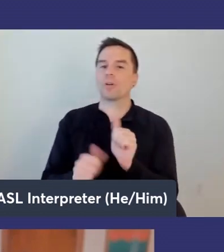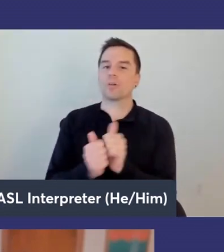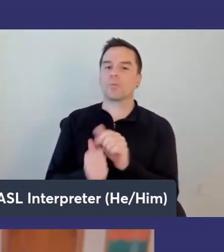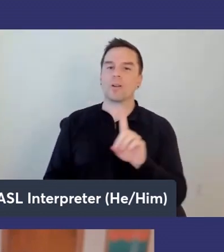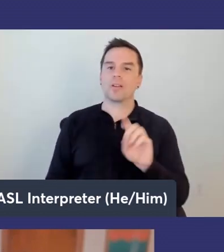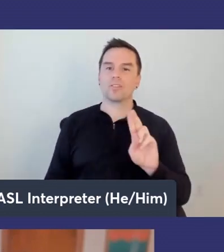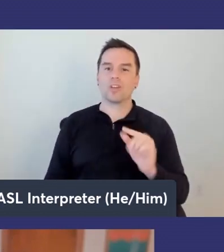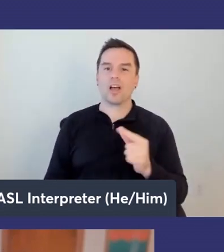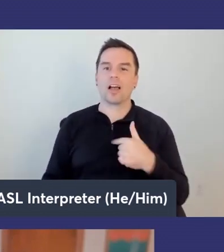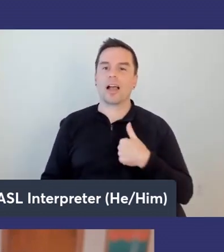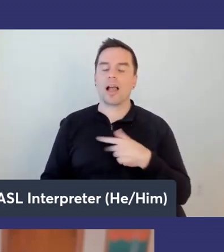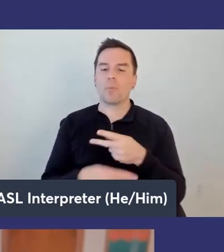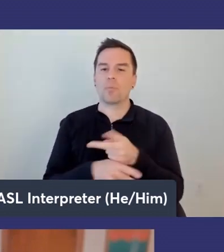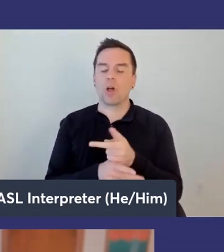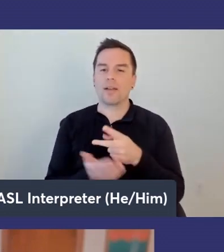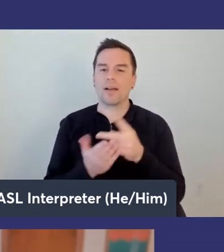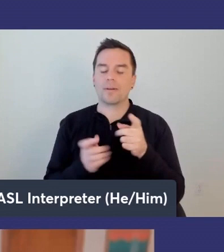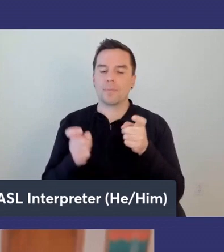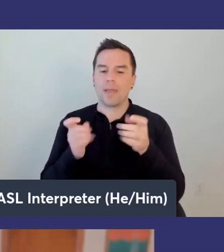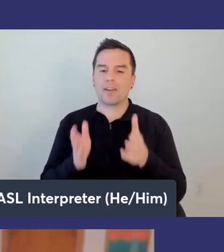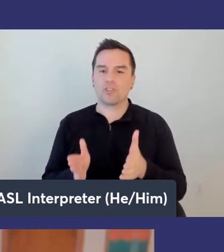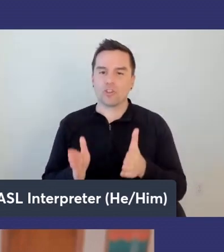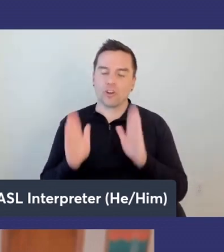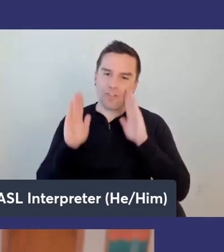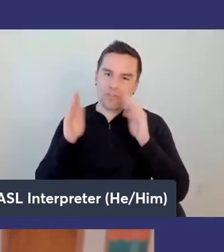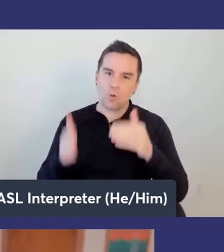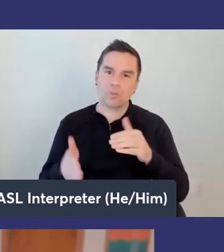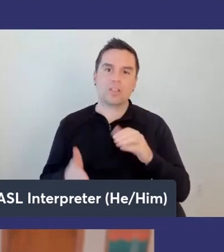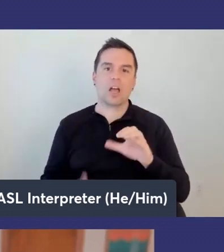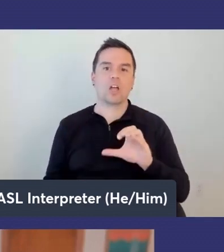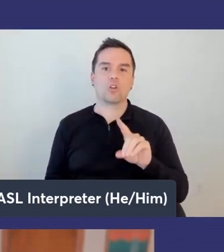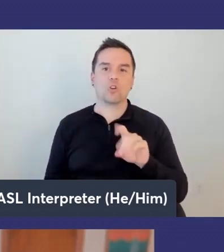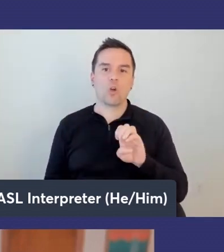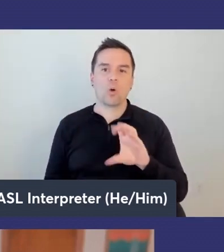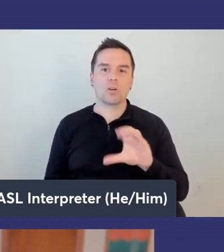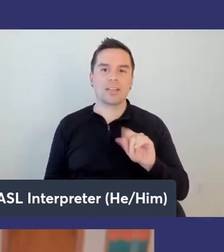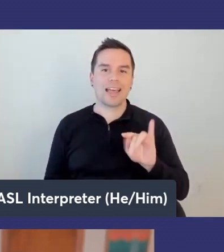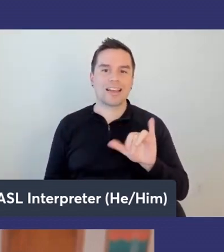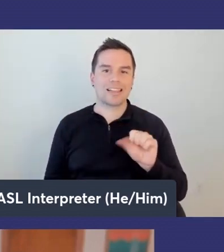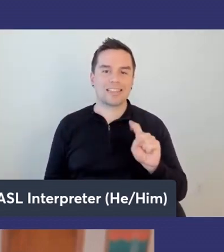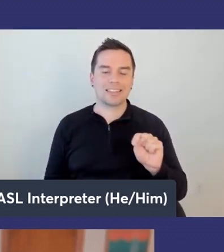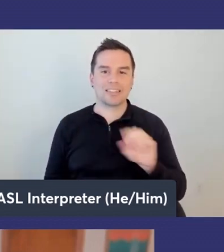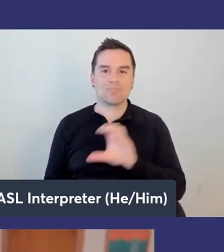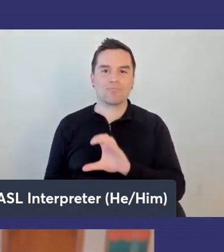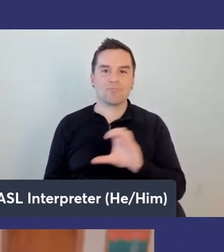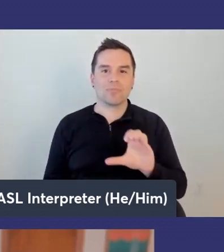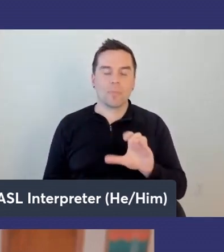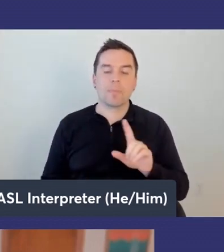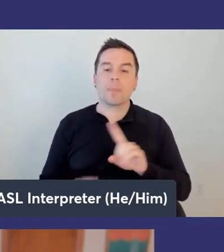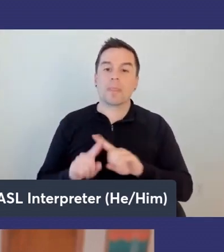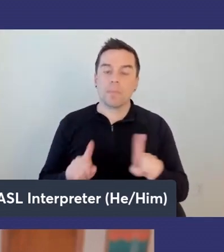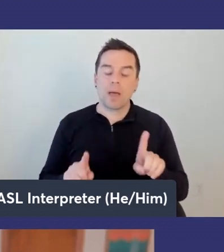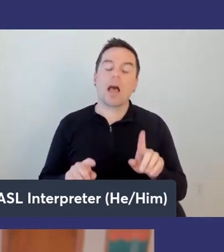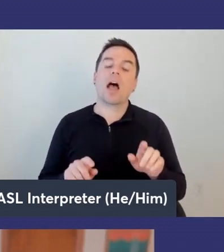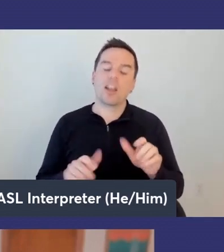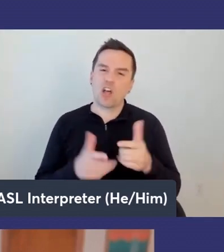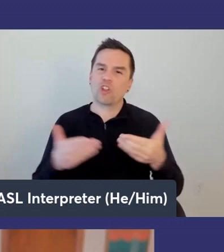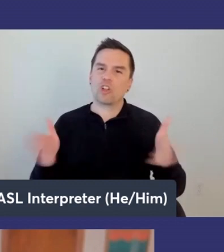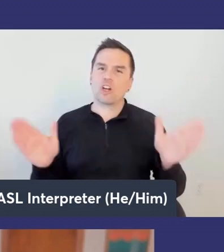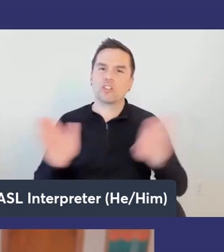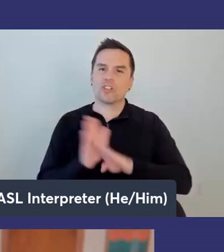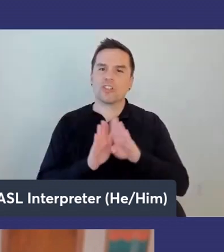manager, really focused on CodeCatalyst, but also part of the larger DevOps group. Got the pleasure of working with Steve a little while ago too.